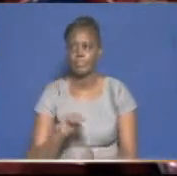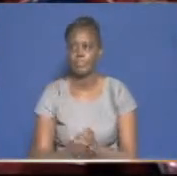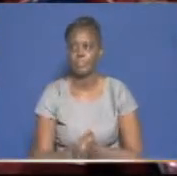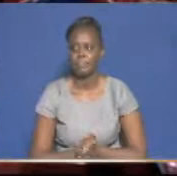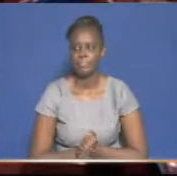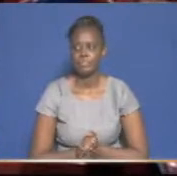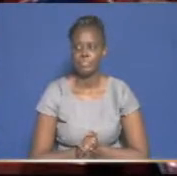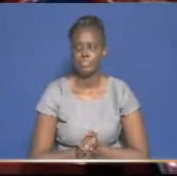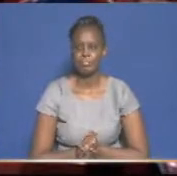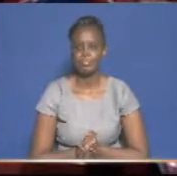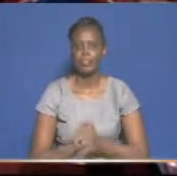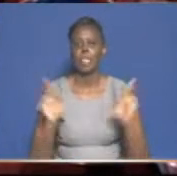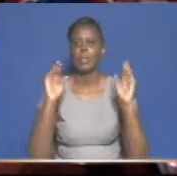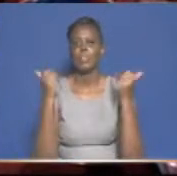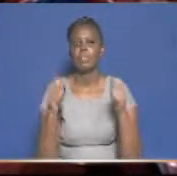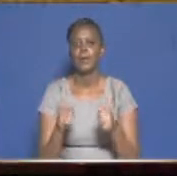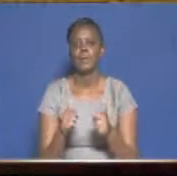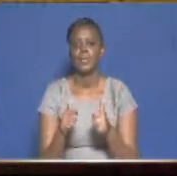He's not ready.